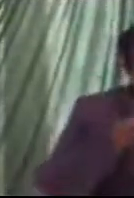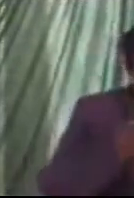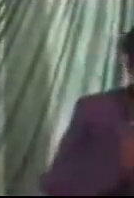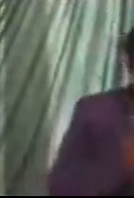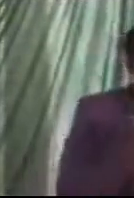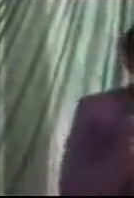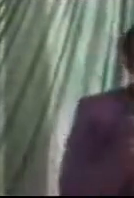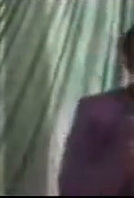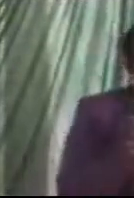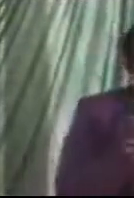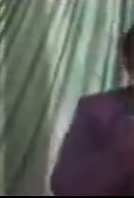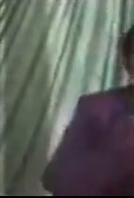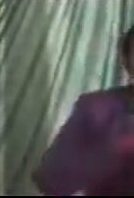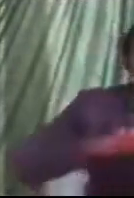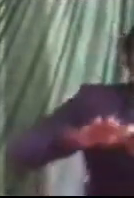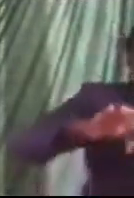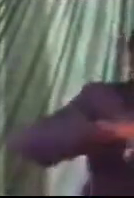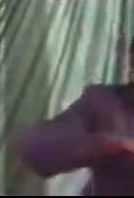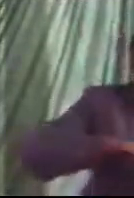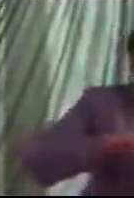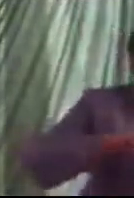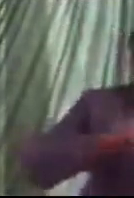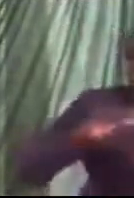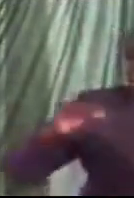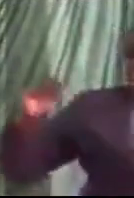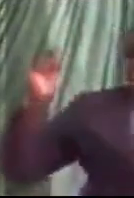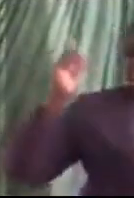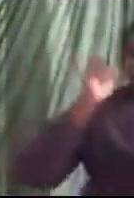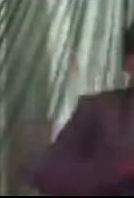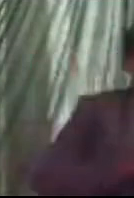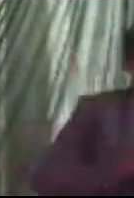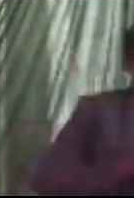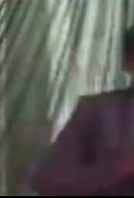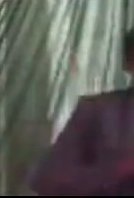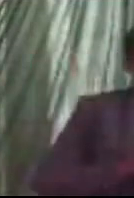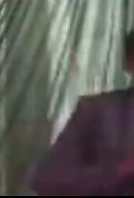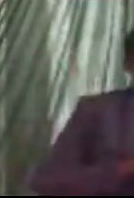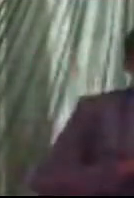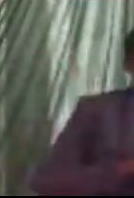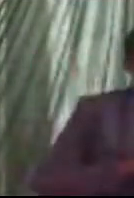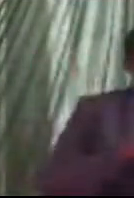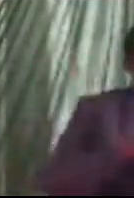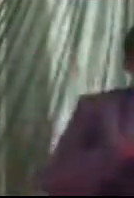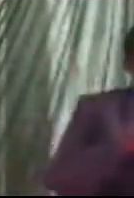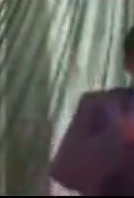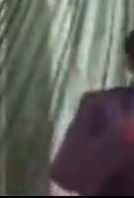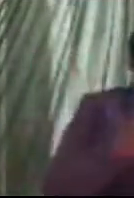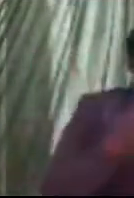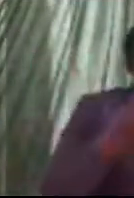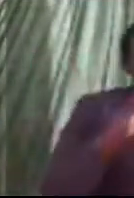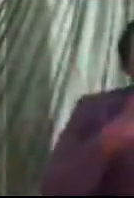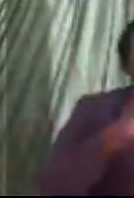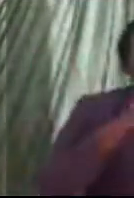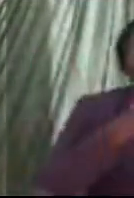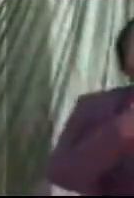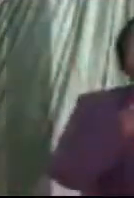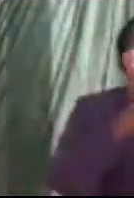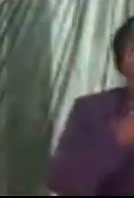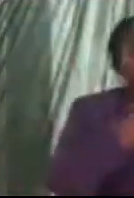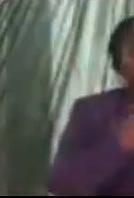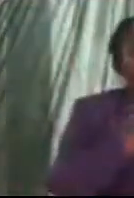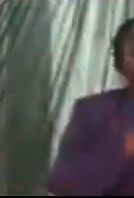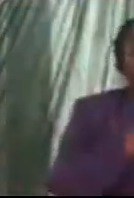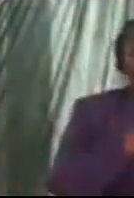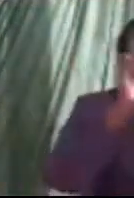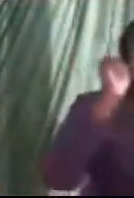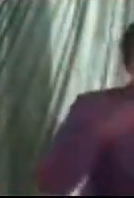I wish I yes, it's a long time. But as I said, these are pivotal part of our history, and I think we must get it right. That's why I'm putting it to you. Okay.